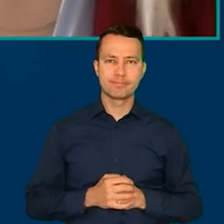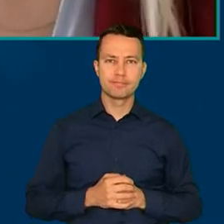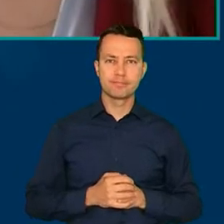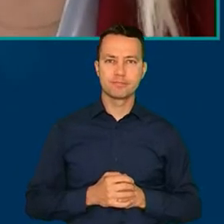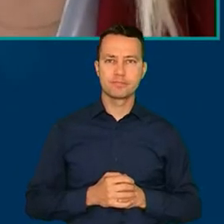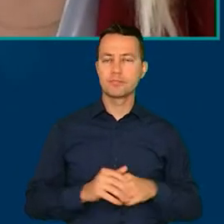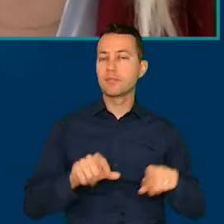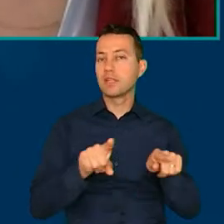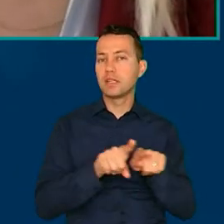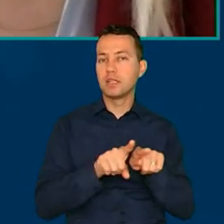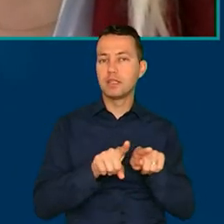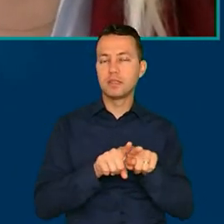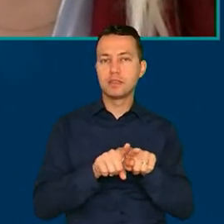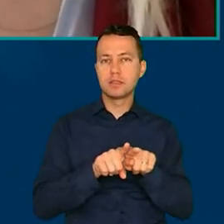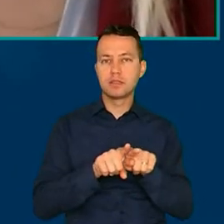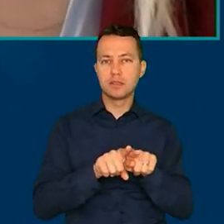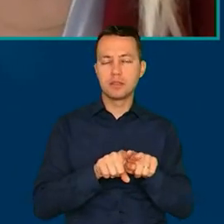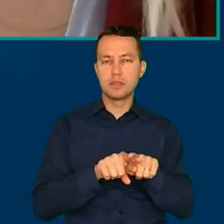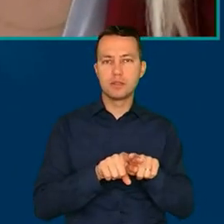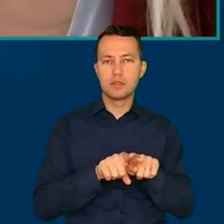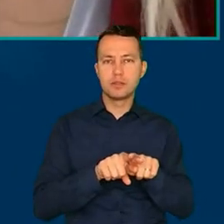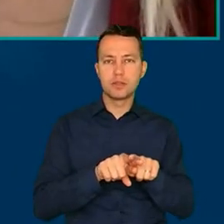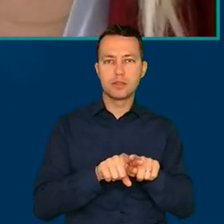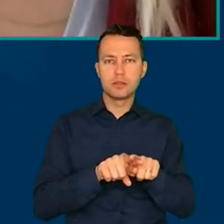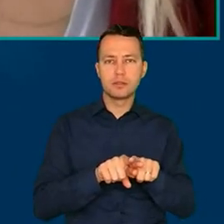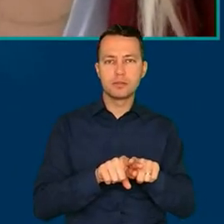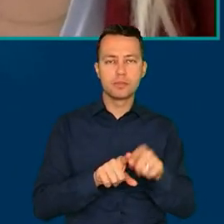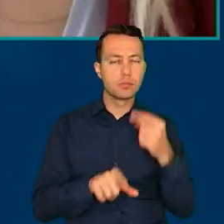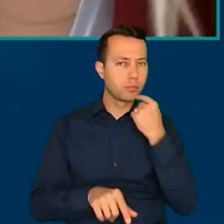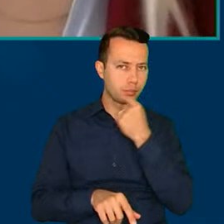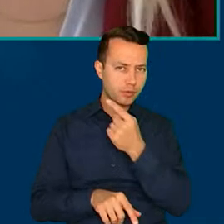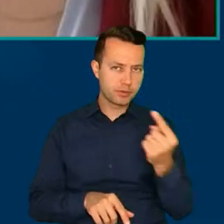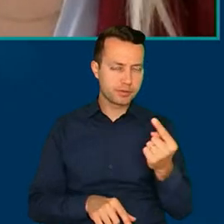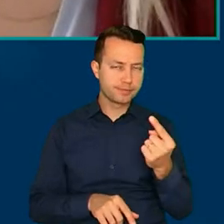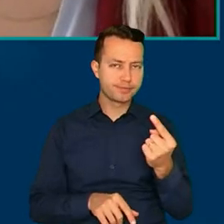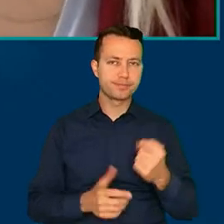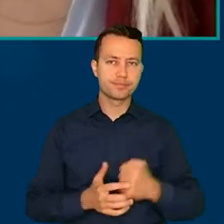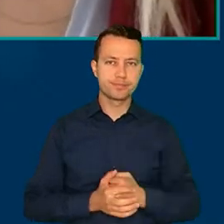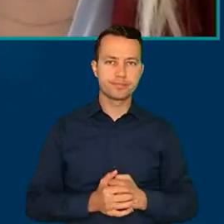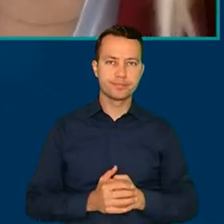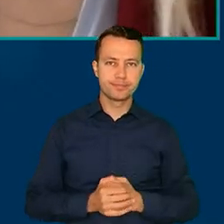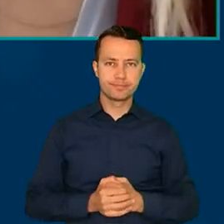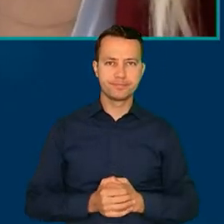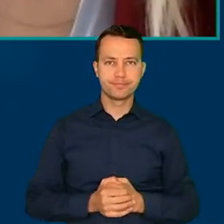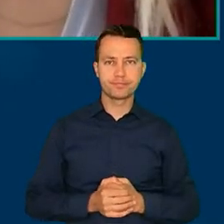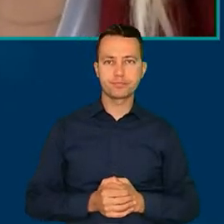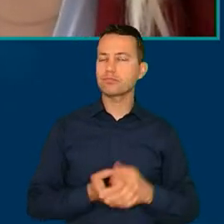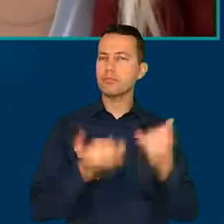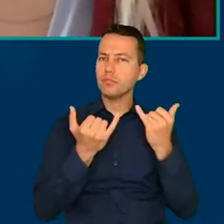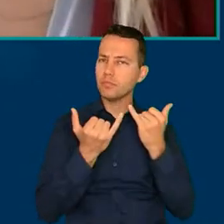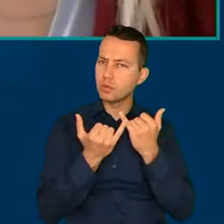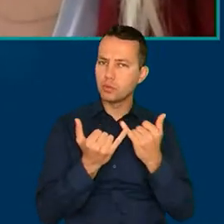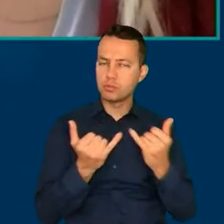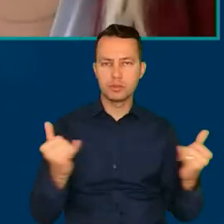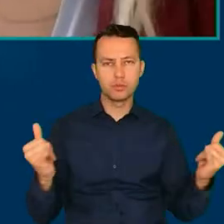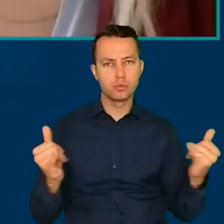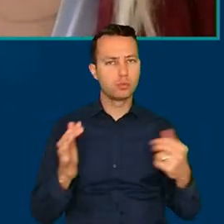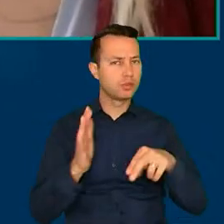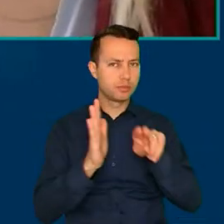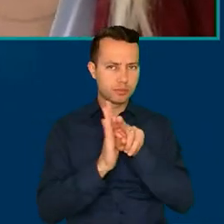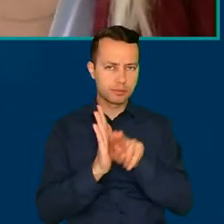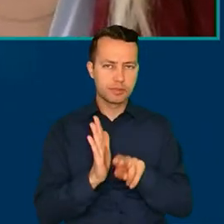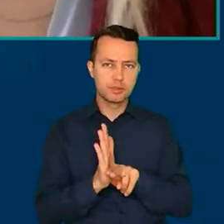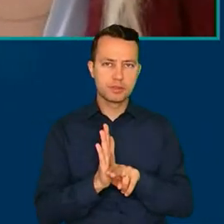Directive. But beyond that, there's also other legislation that's already on the books or soon to be on